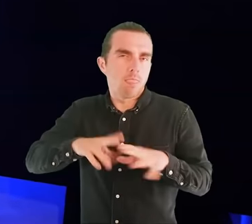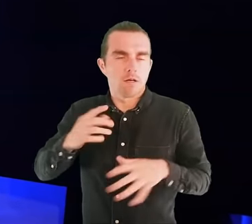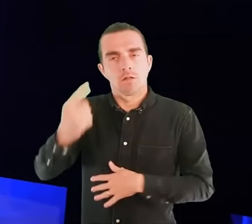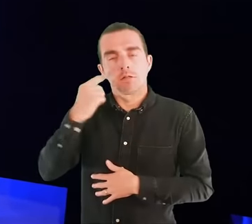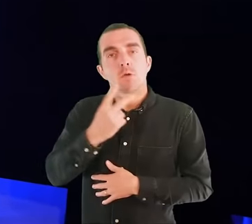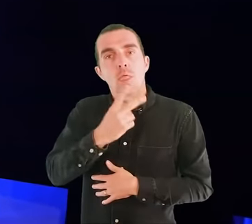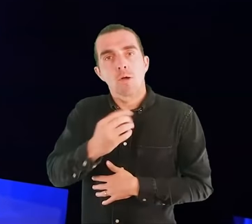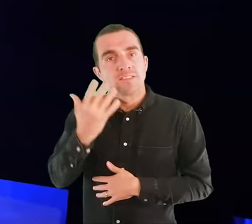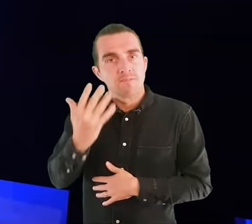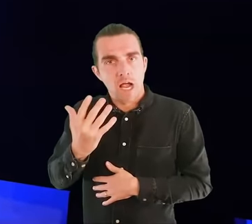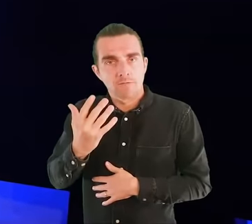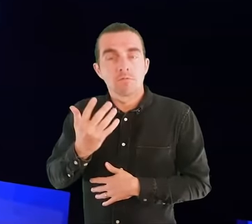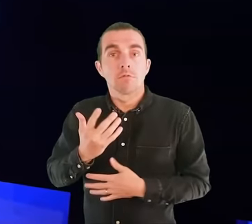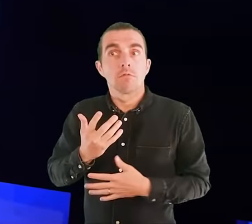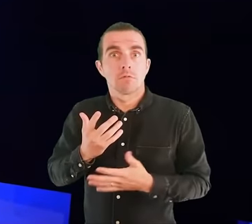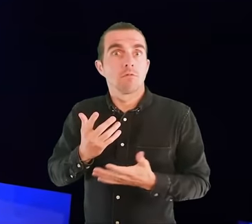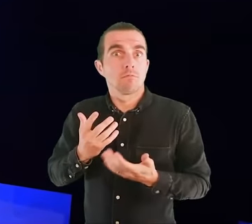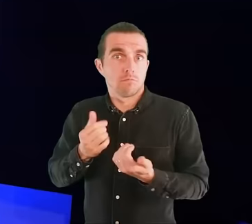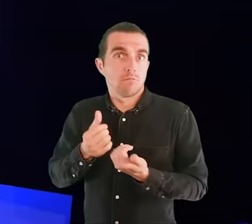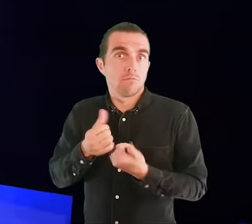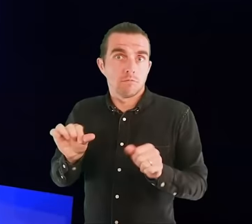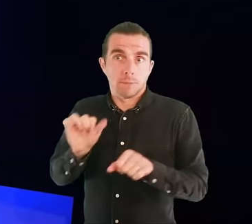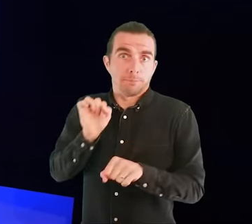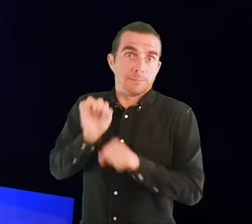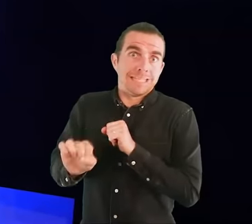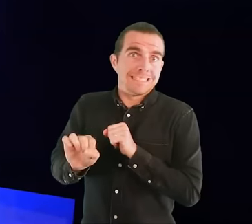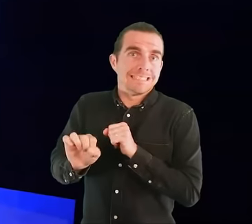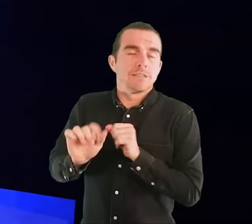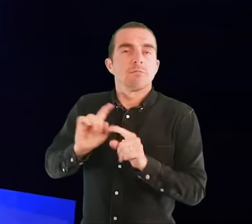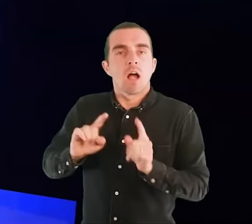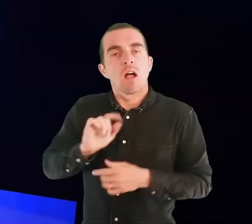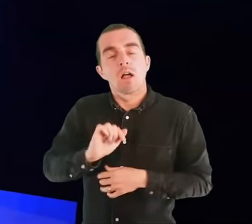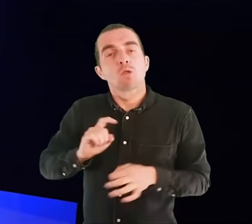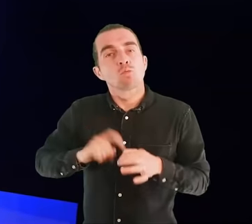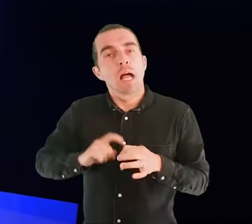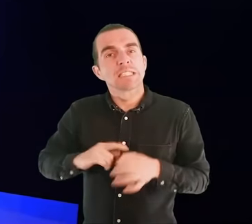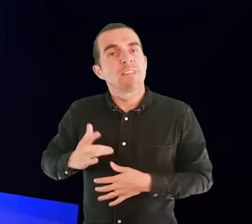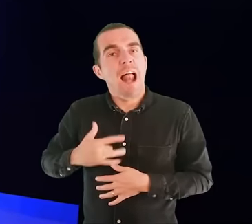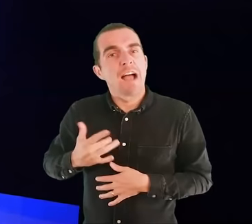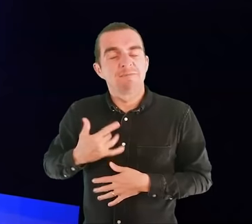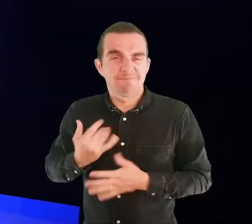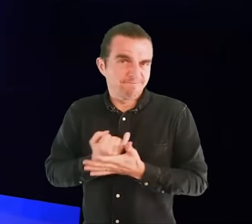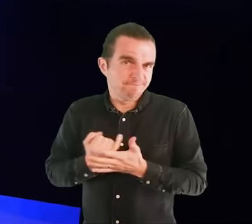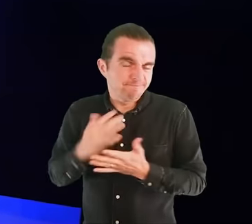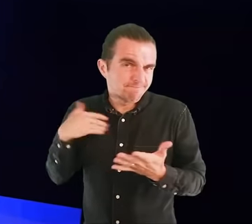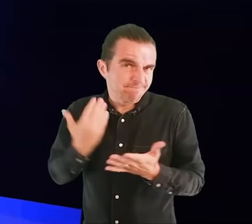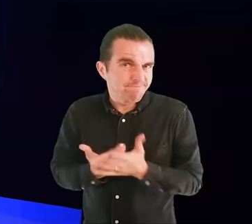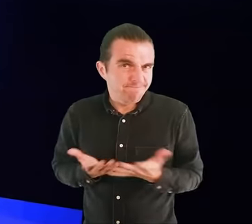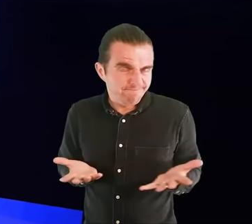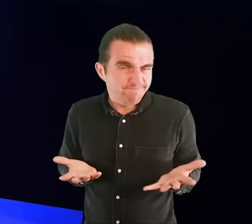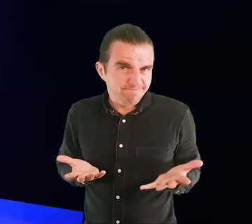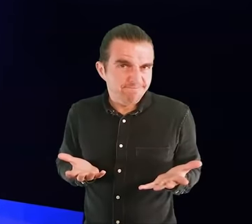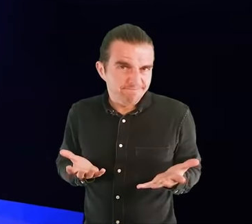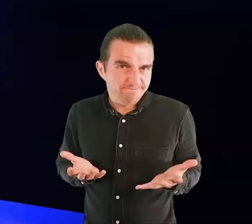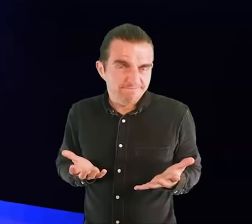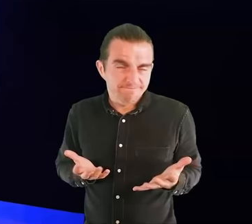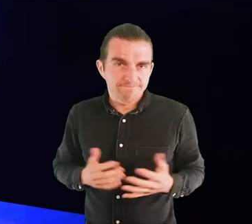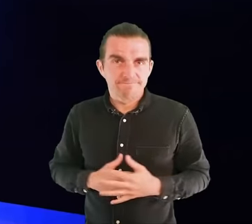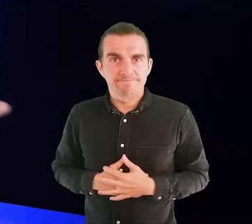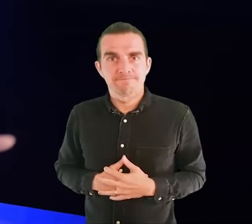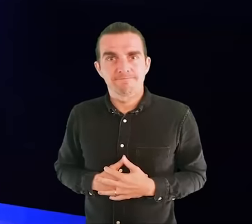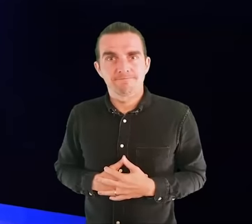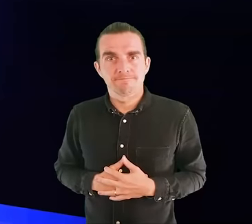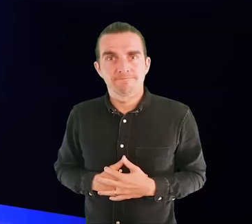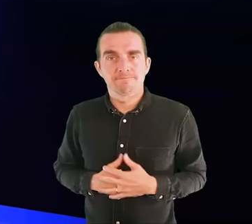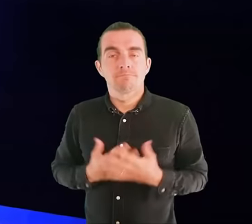cancer. Many cancers can now be caught early enough to ensure a recovery rate of up to 99%. Thanks